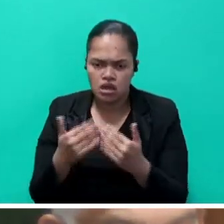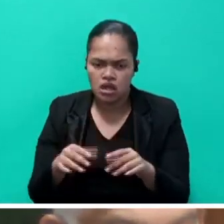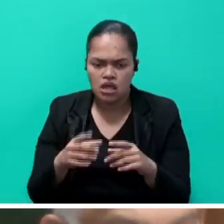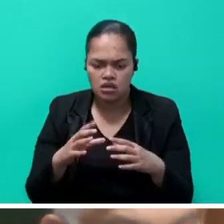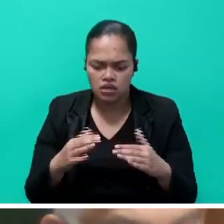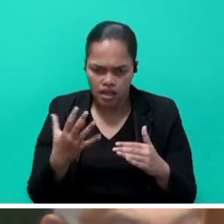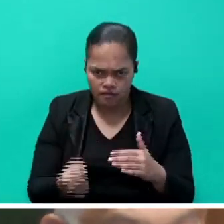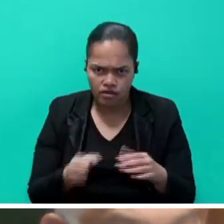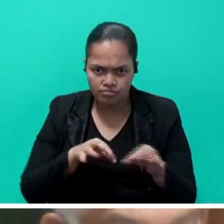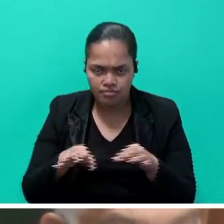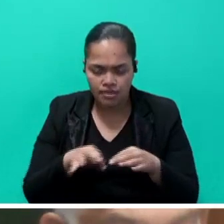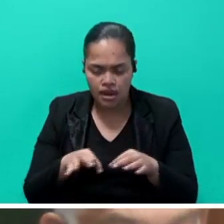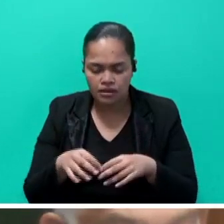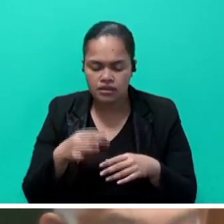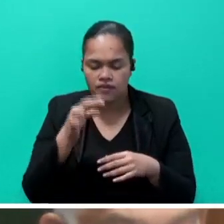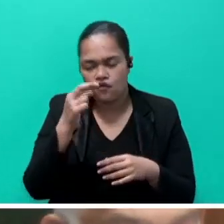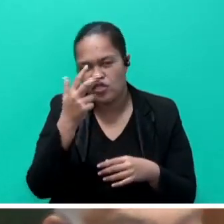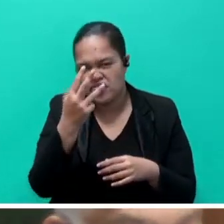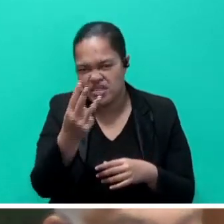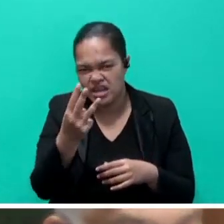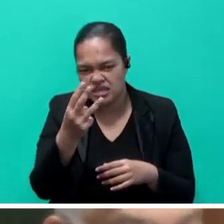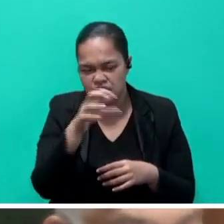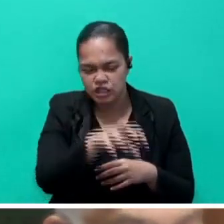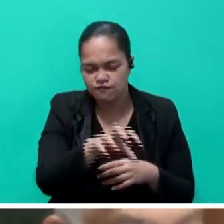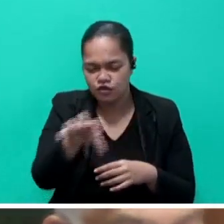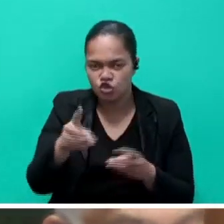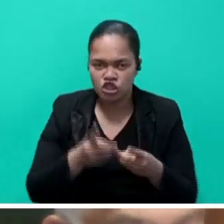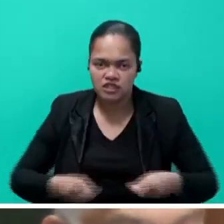divisions. That is the Central, Northern and Western Division.